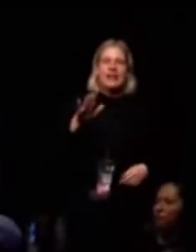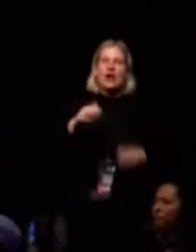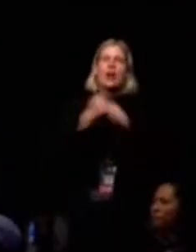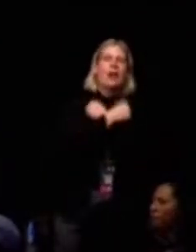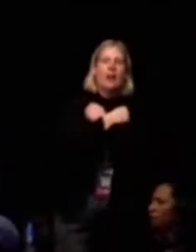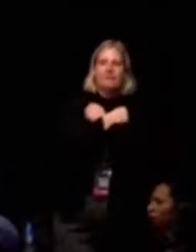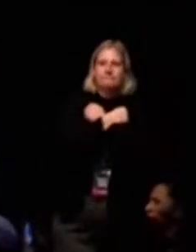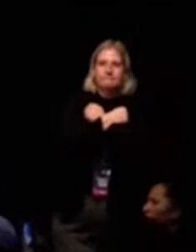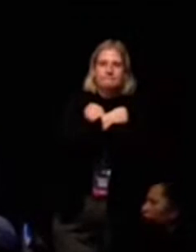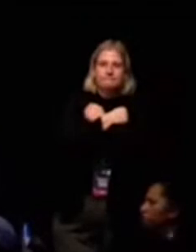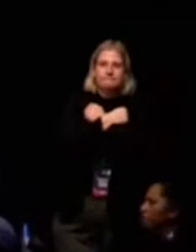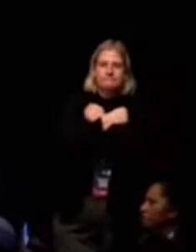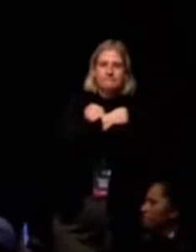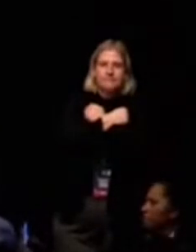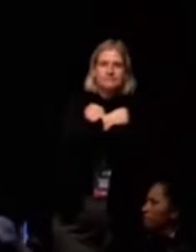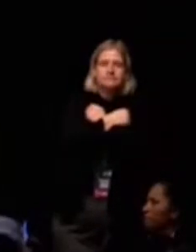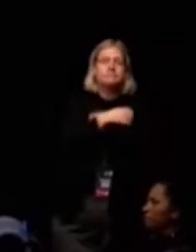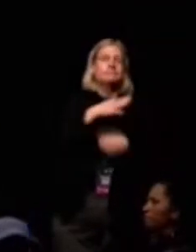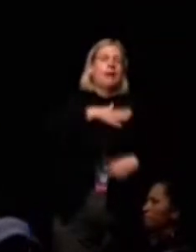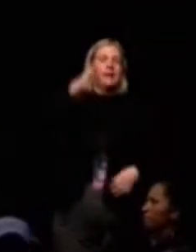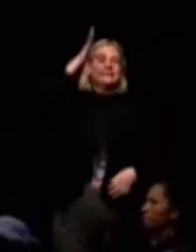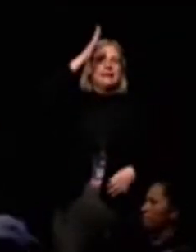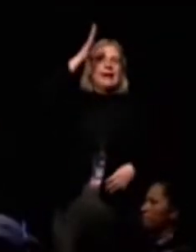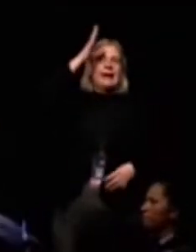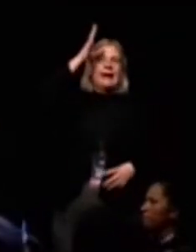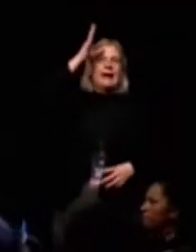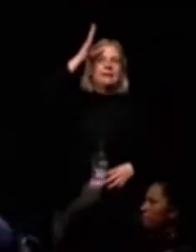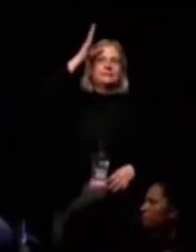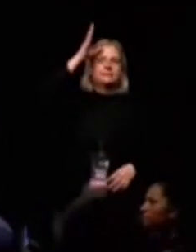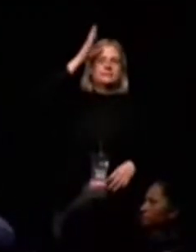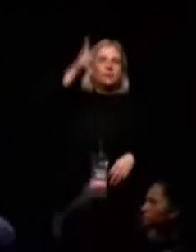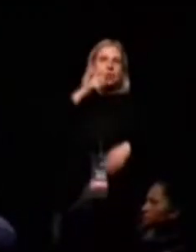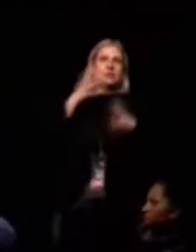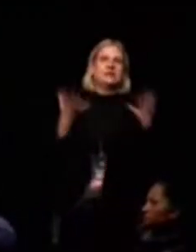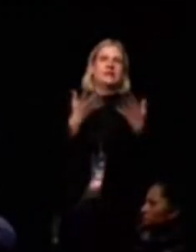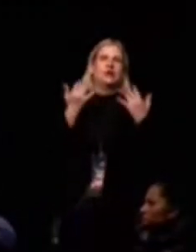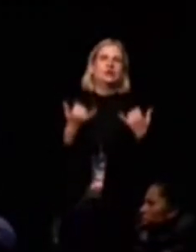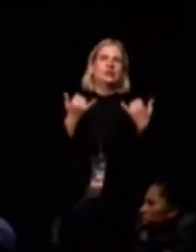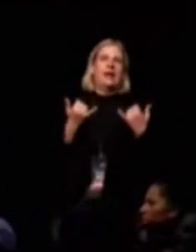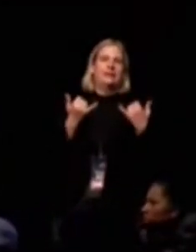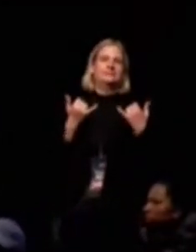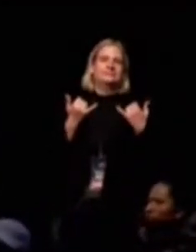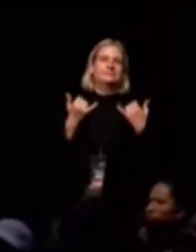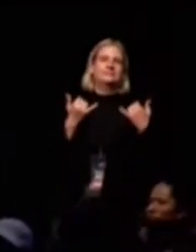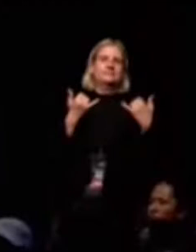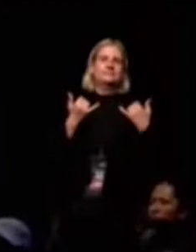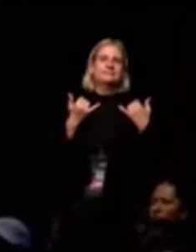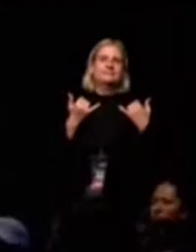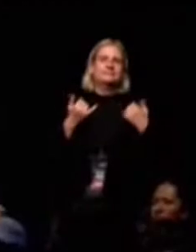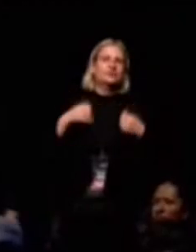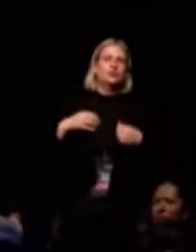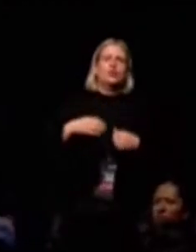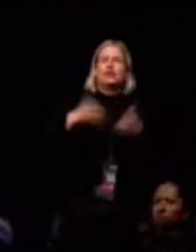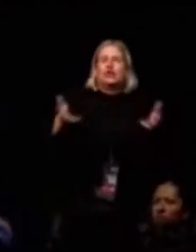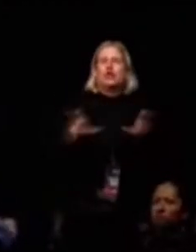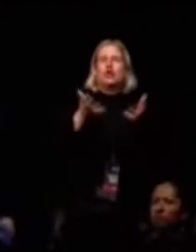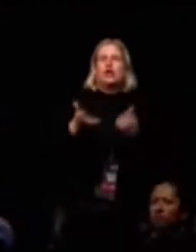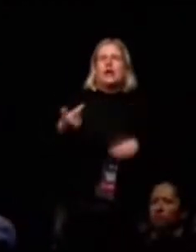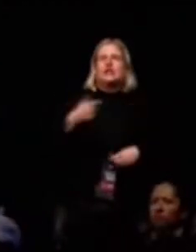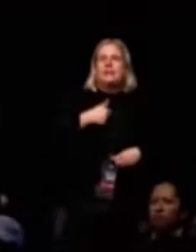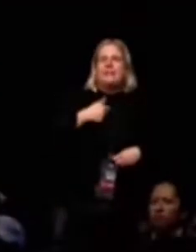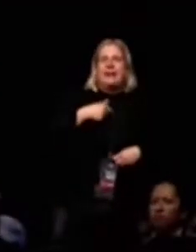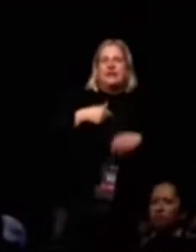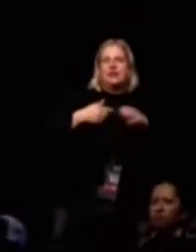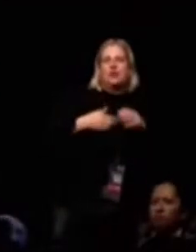unconditional love. From my father, who's with us today, who first encouraged me to run